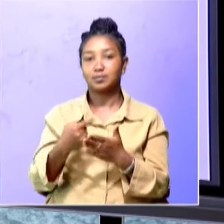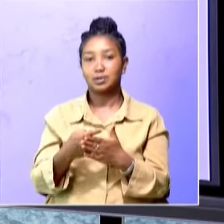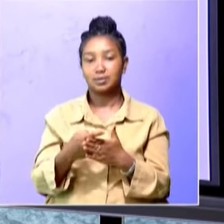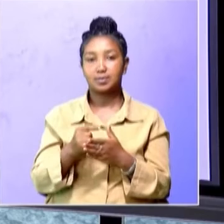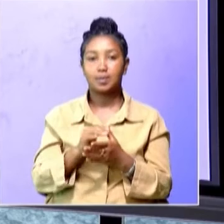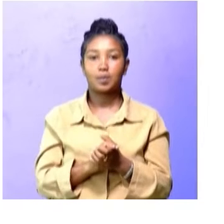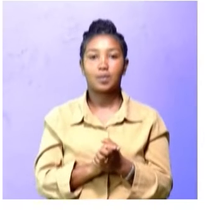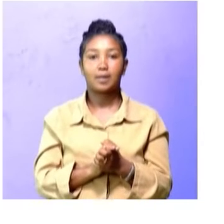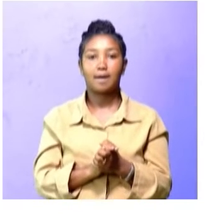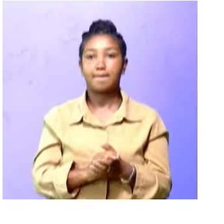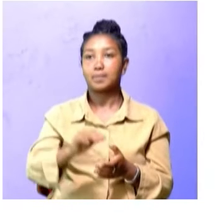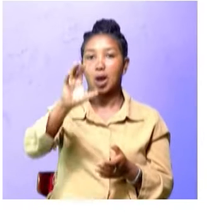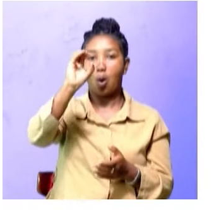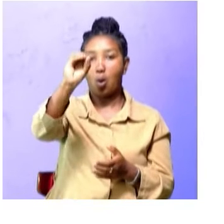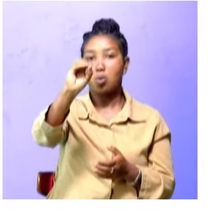part. Under O.